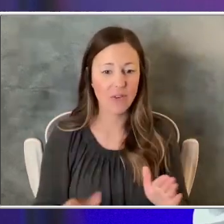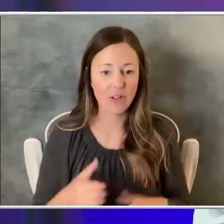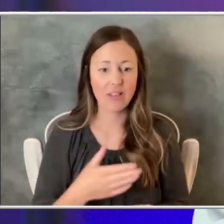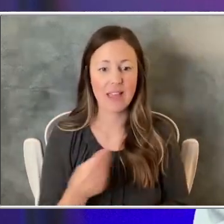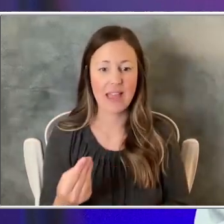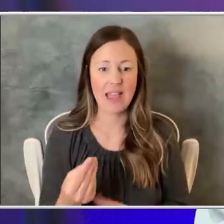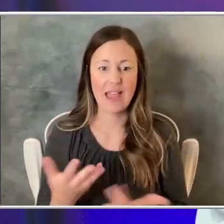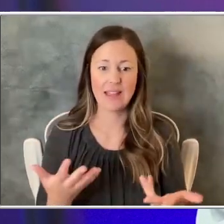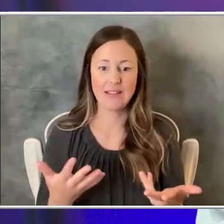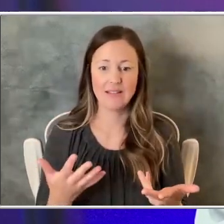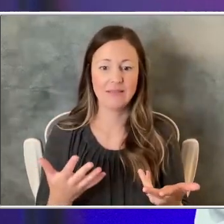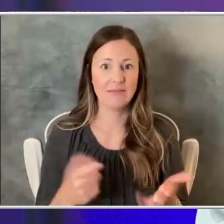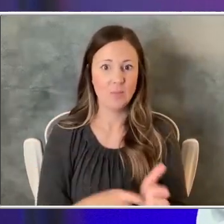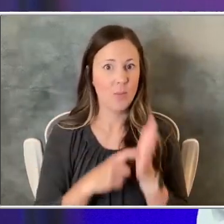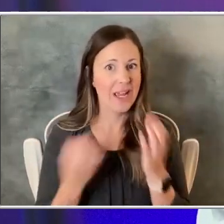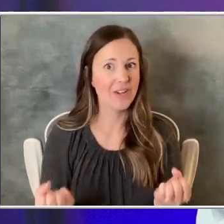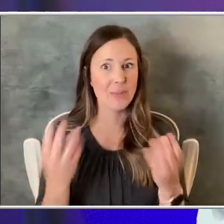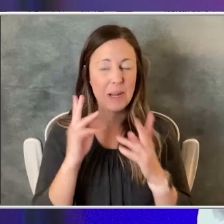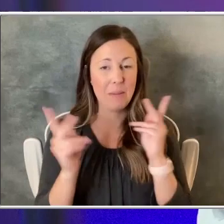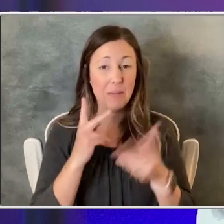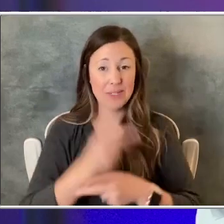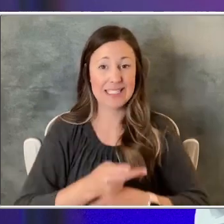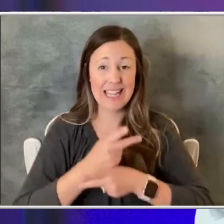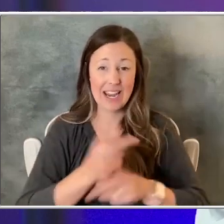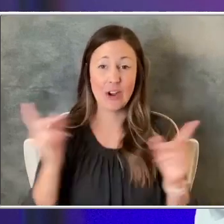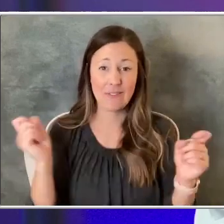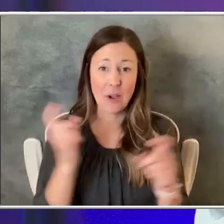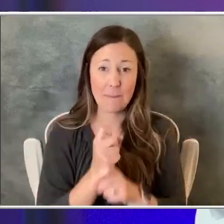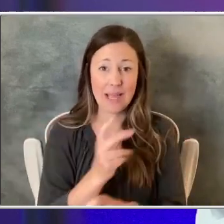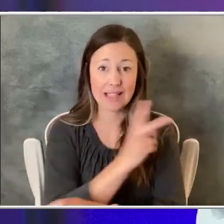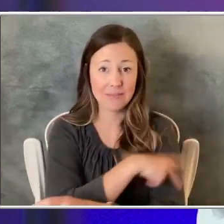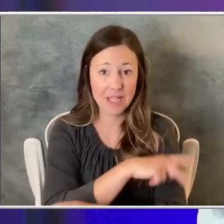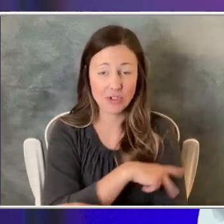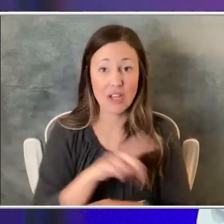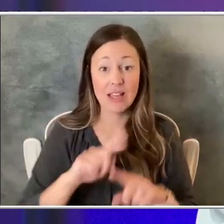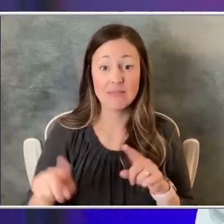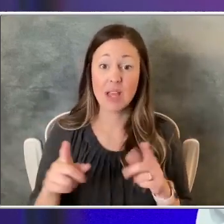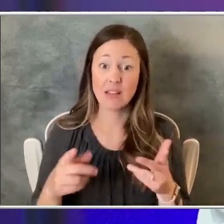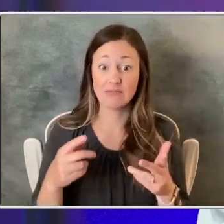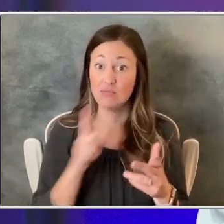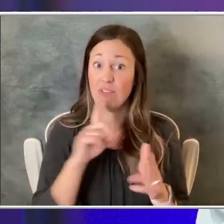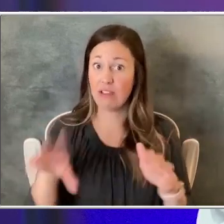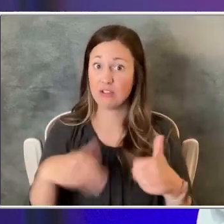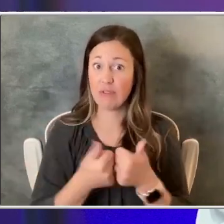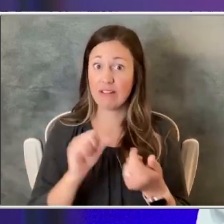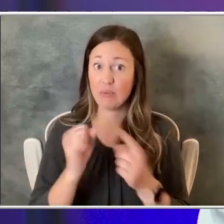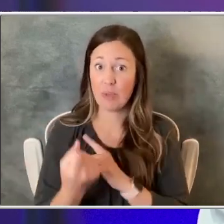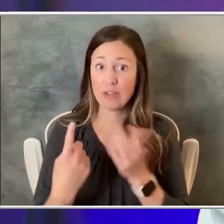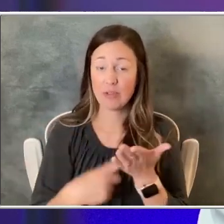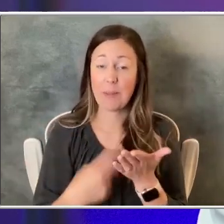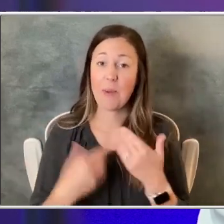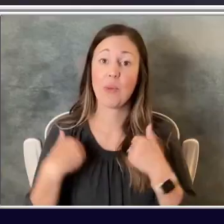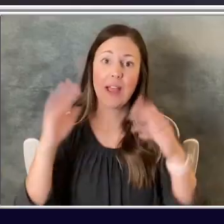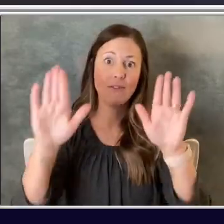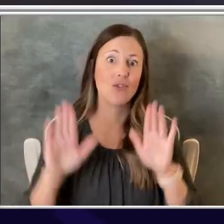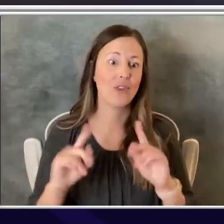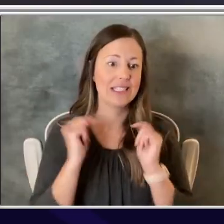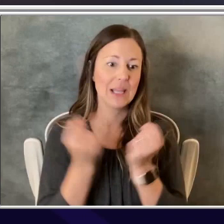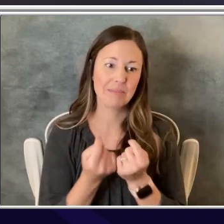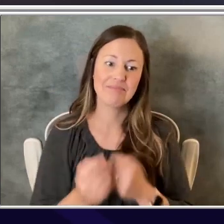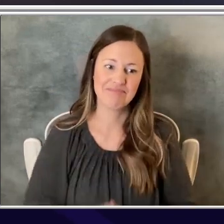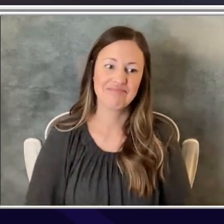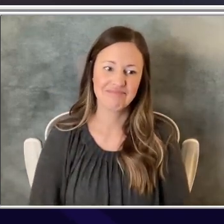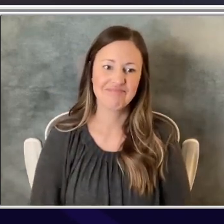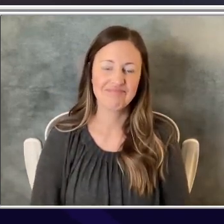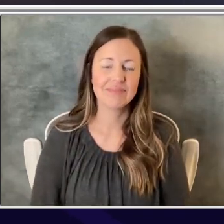takes so many people to take care of complex patients that have challenging situations, and we've got a great team to do that. And